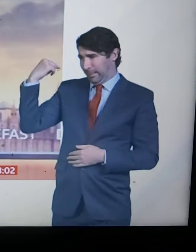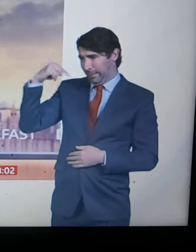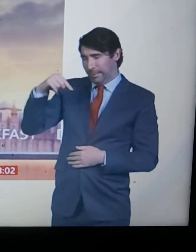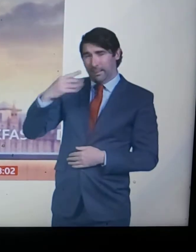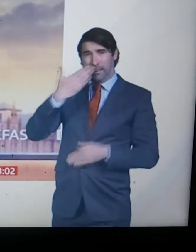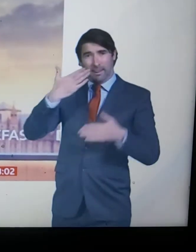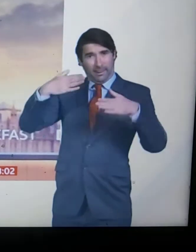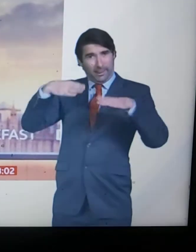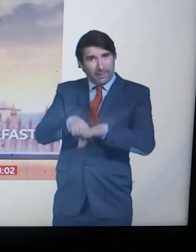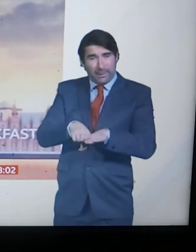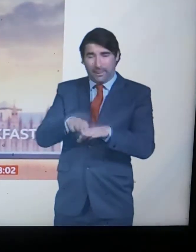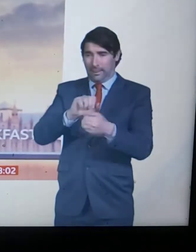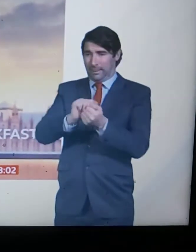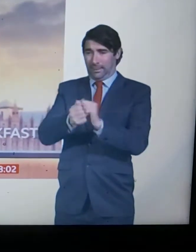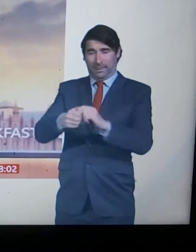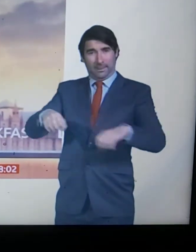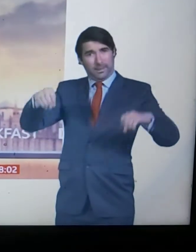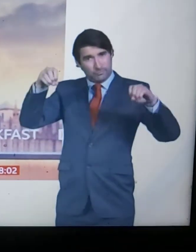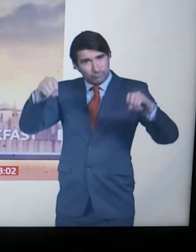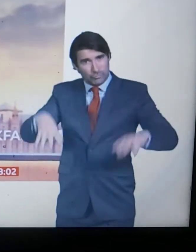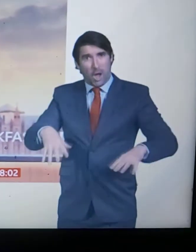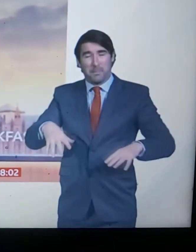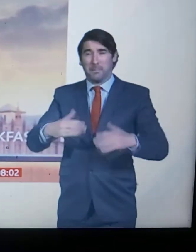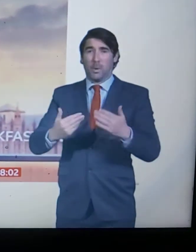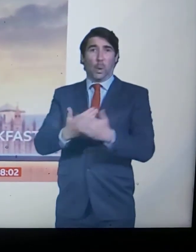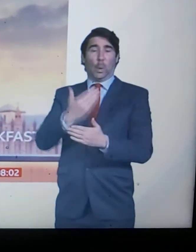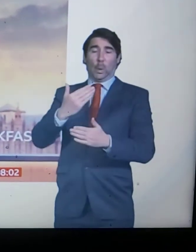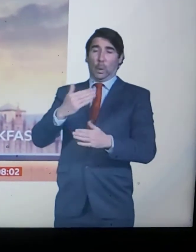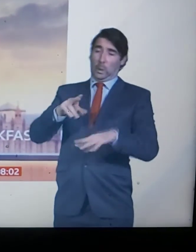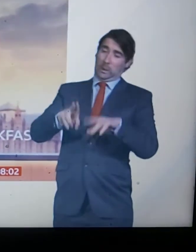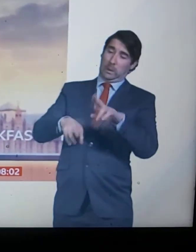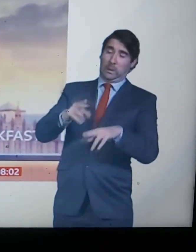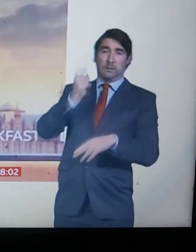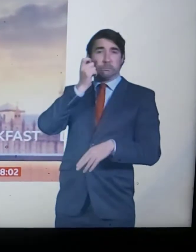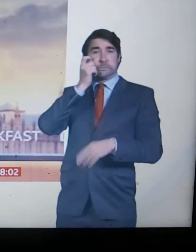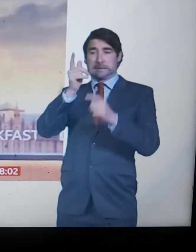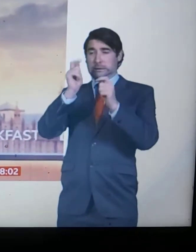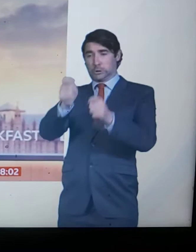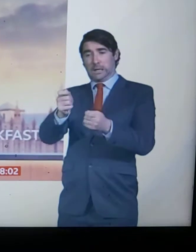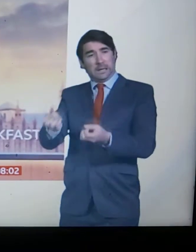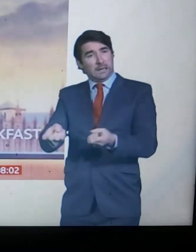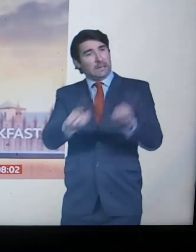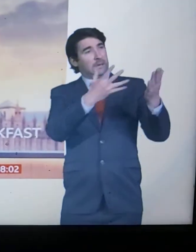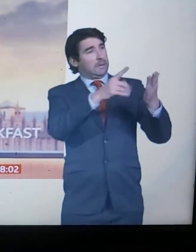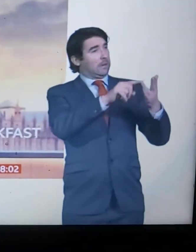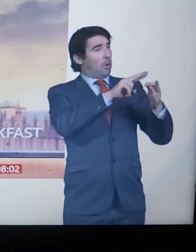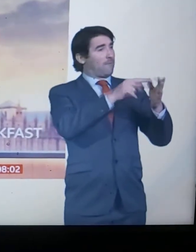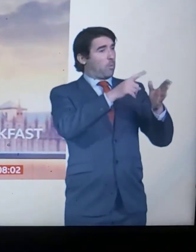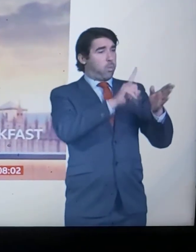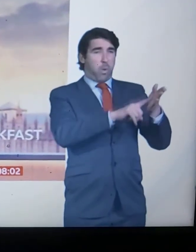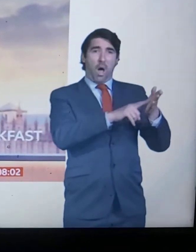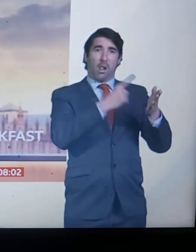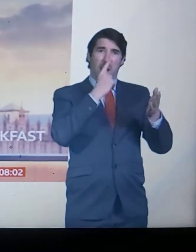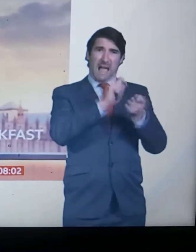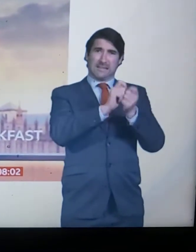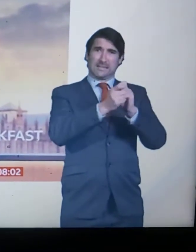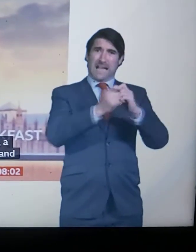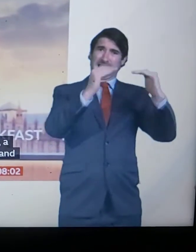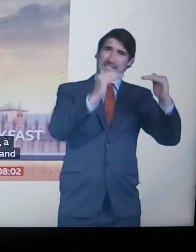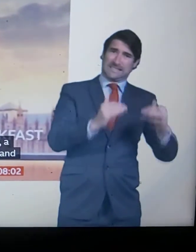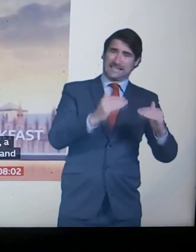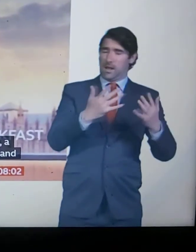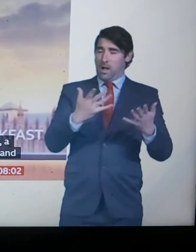a much criticised system in its place, and today is the day when those A-level students are thinking, what next? What will